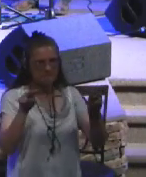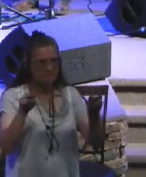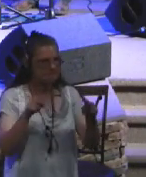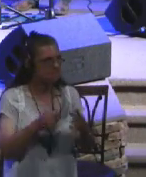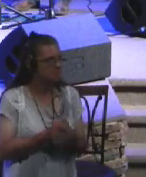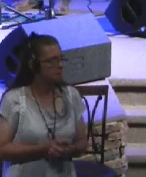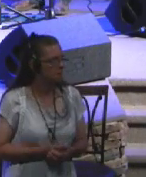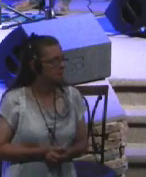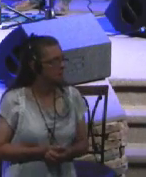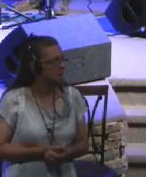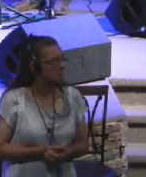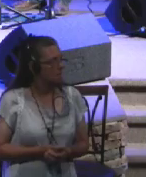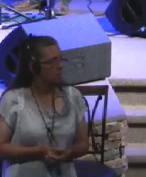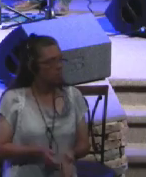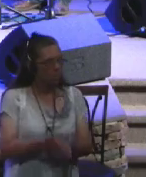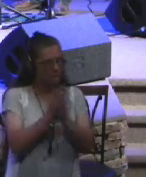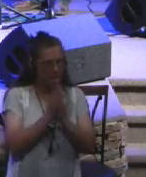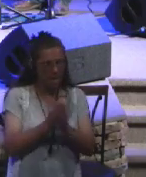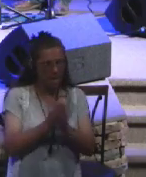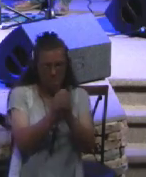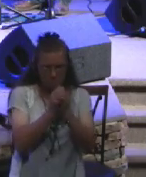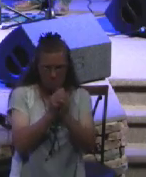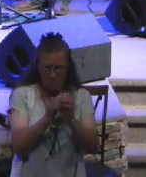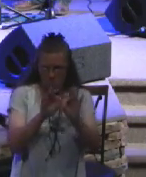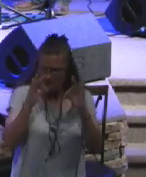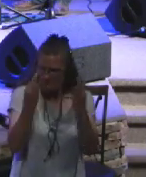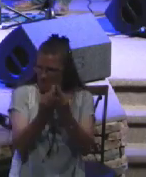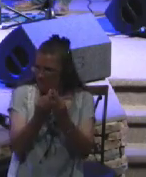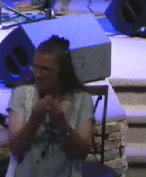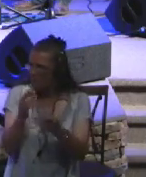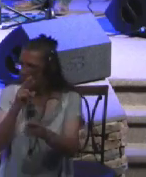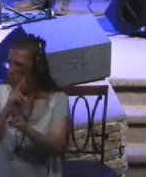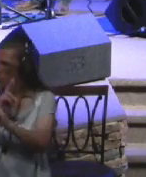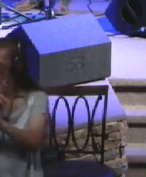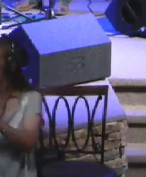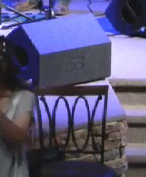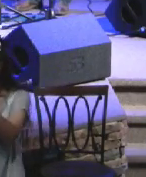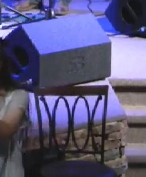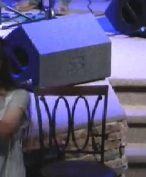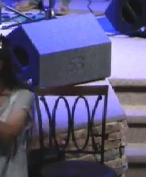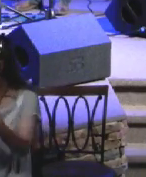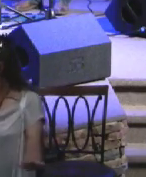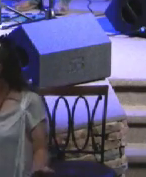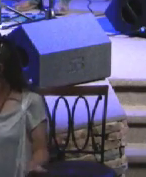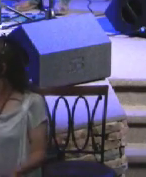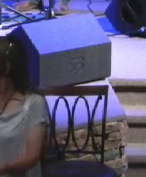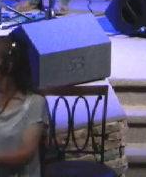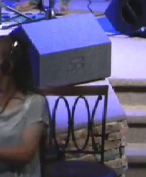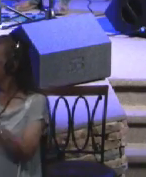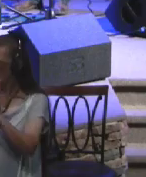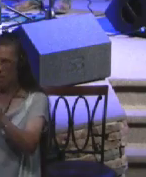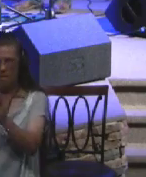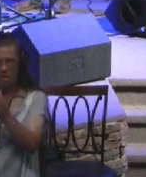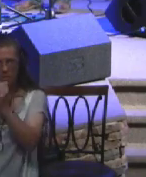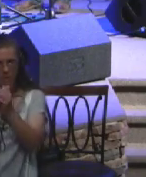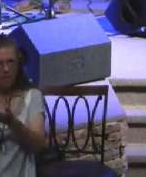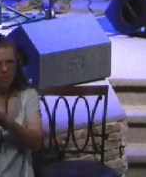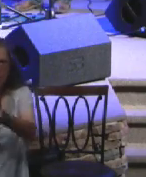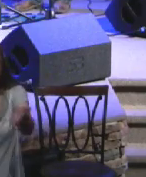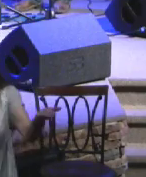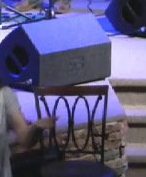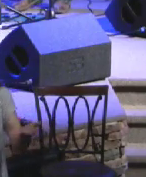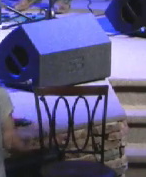We have prayer teams right now that are ready to pray with you for whatever it is, to give your